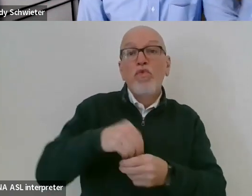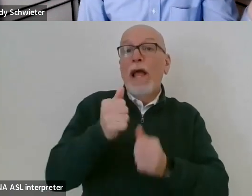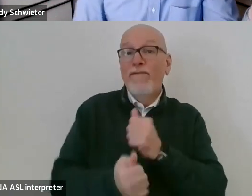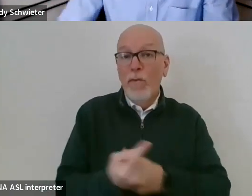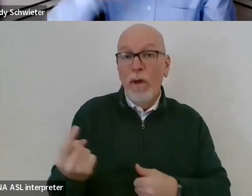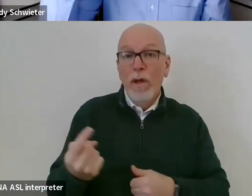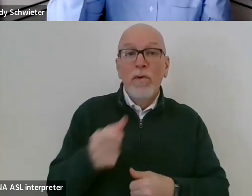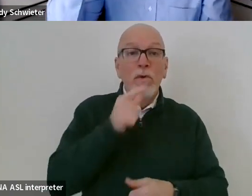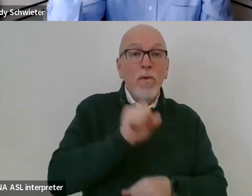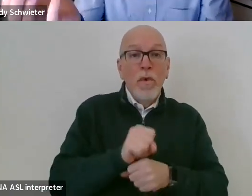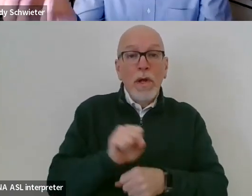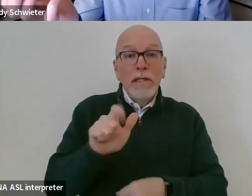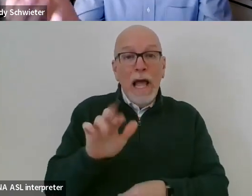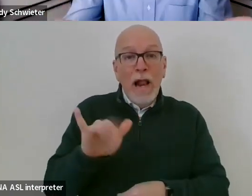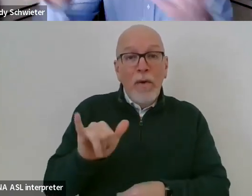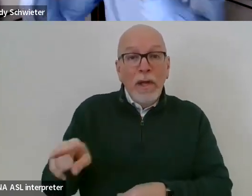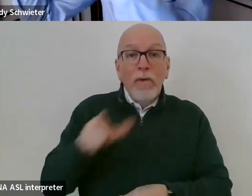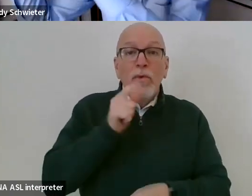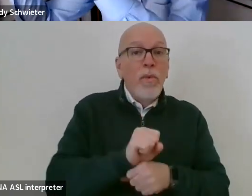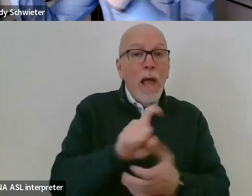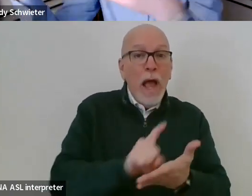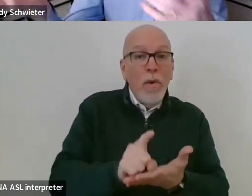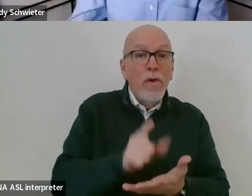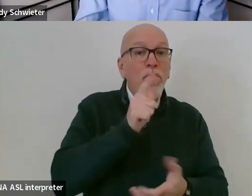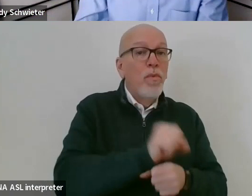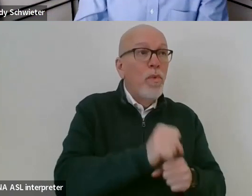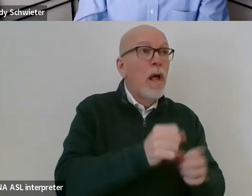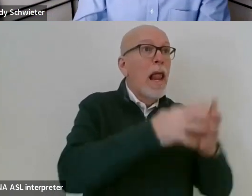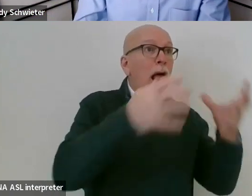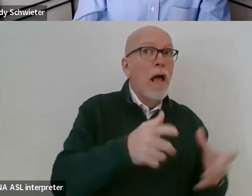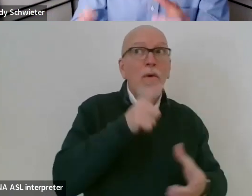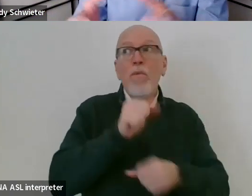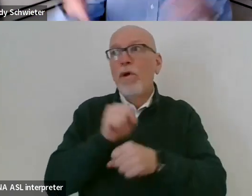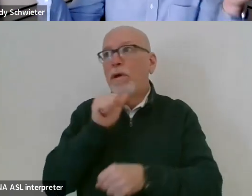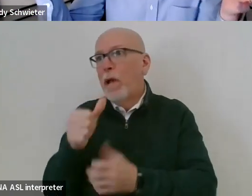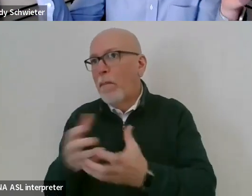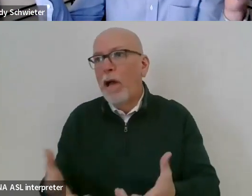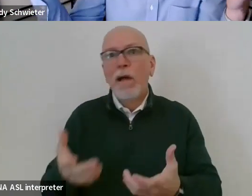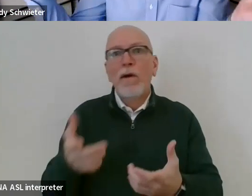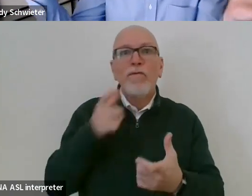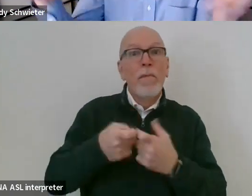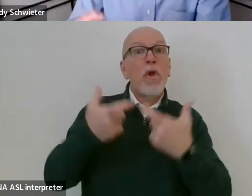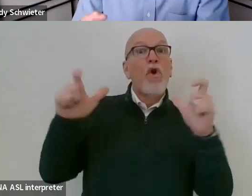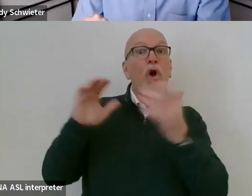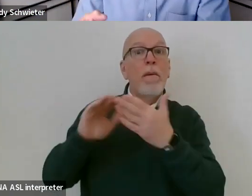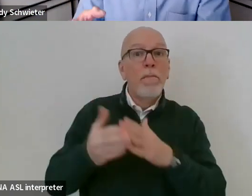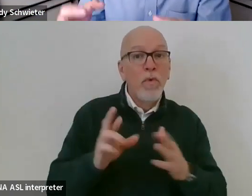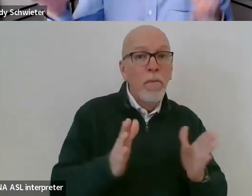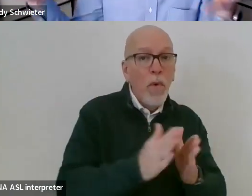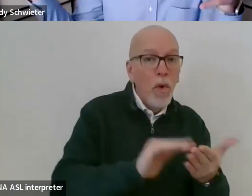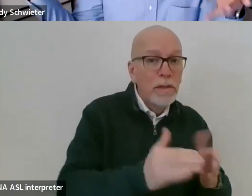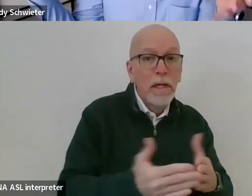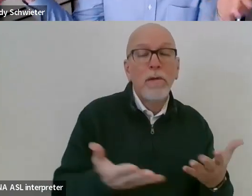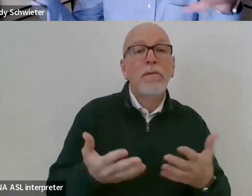who work in a salaried way, those who work in an hourly way, those who work a lot, those who work not a lot, those who come from large communities, those who come from small